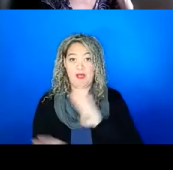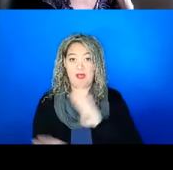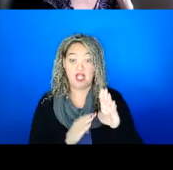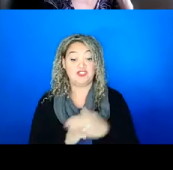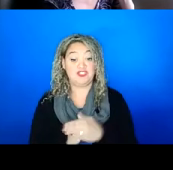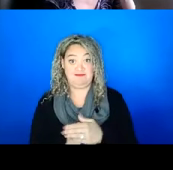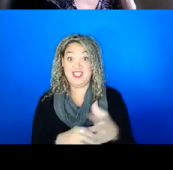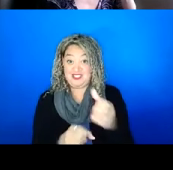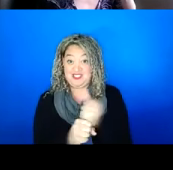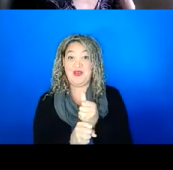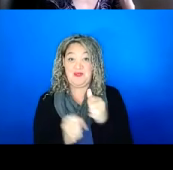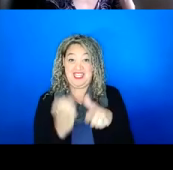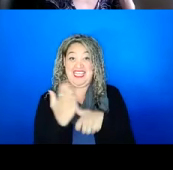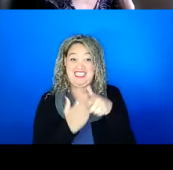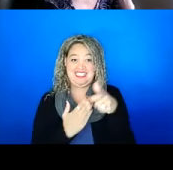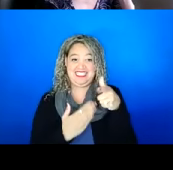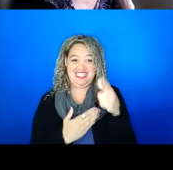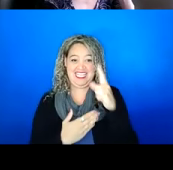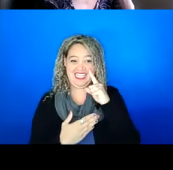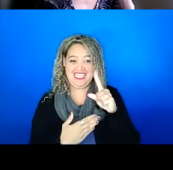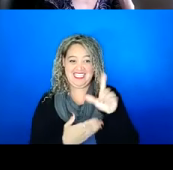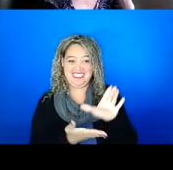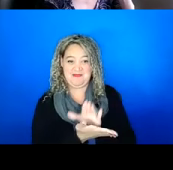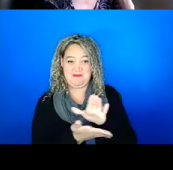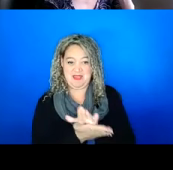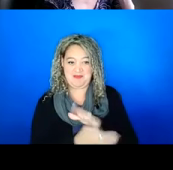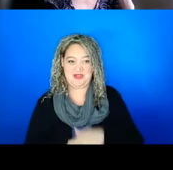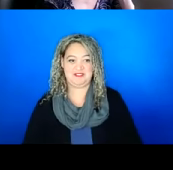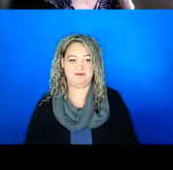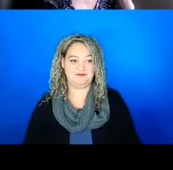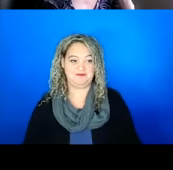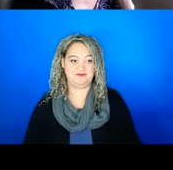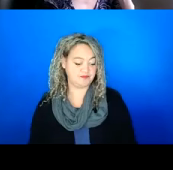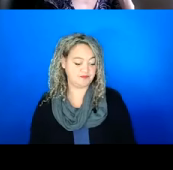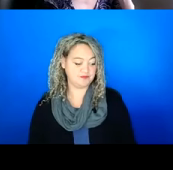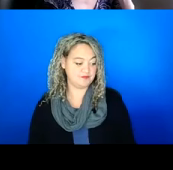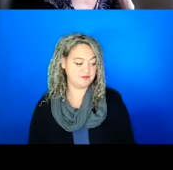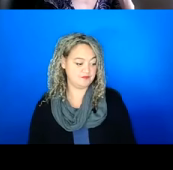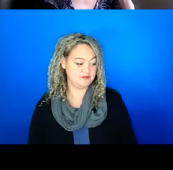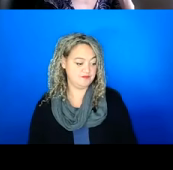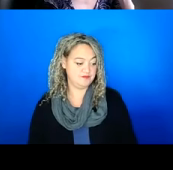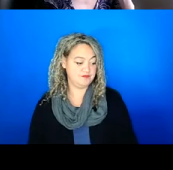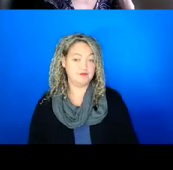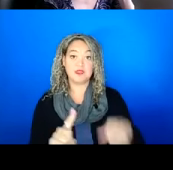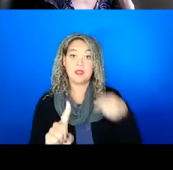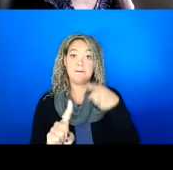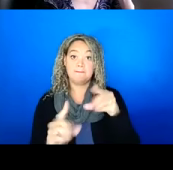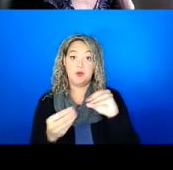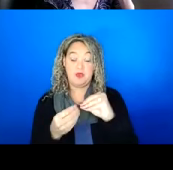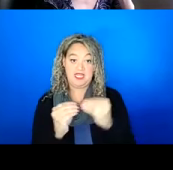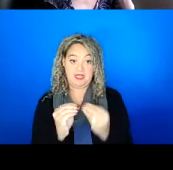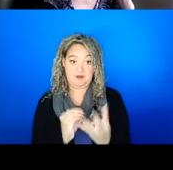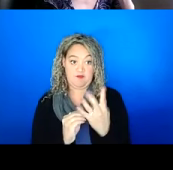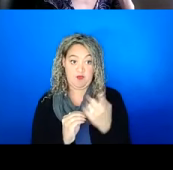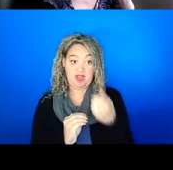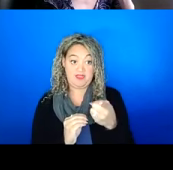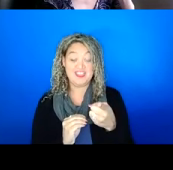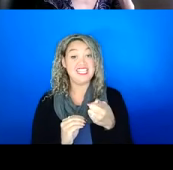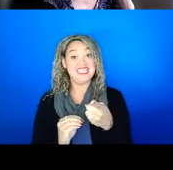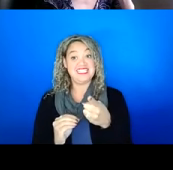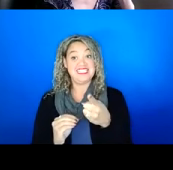a paper in Physics of Life Reviews. Okay, point 4. These distinct locations that we just